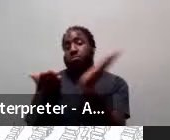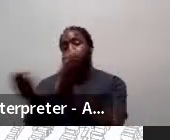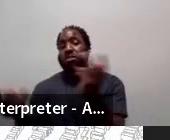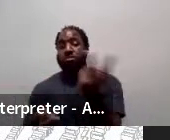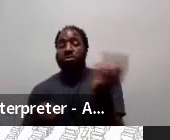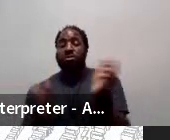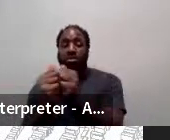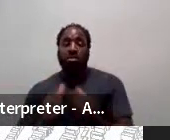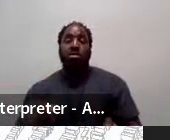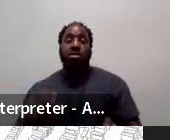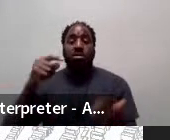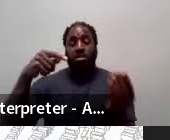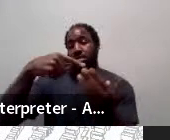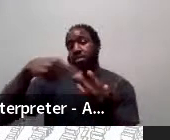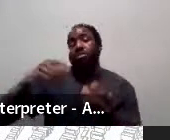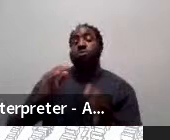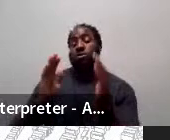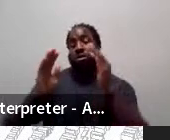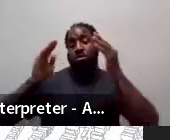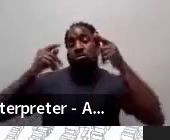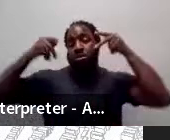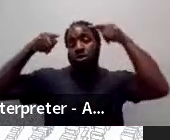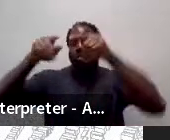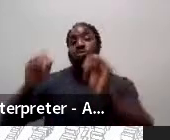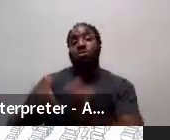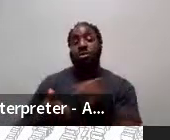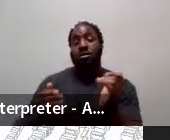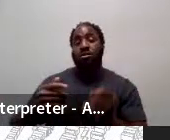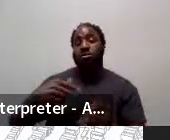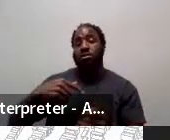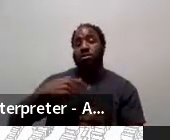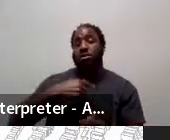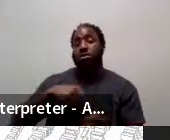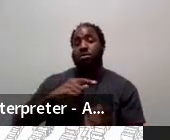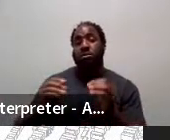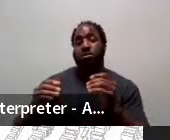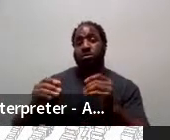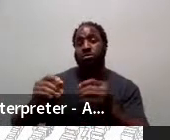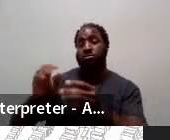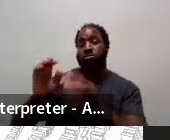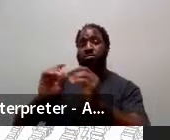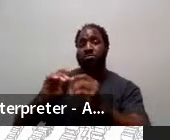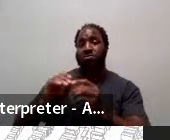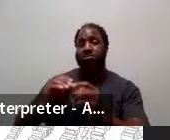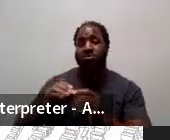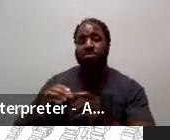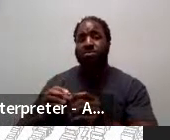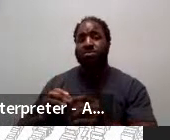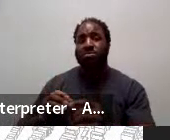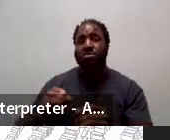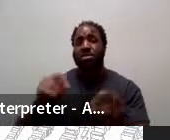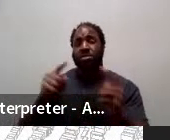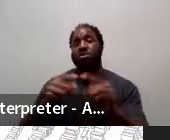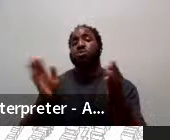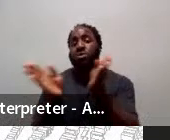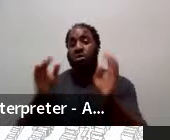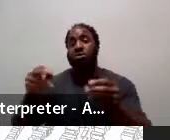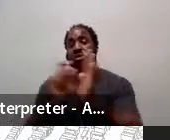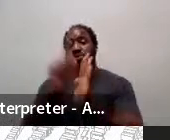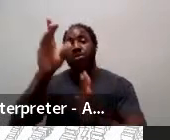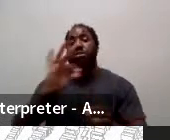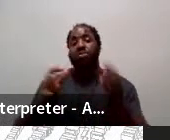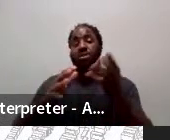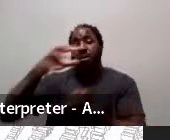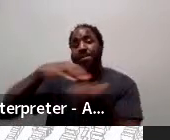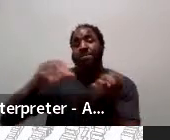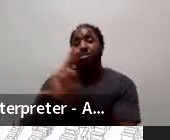goals that were developed over the years are to promote fair transit-oriented development that benefits all residents, to encourage the development of a